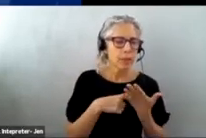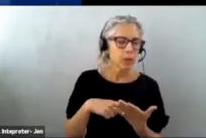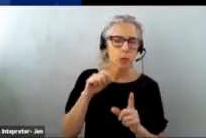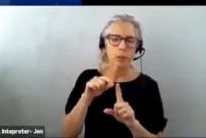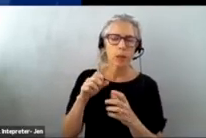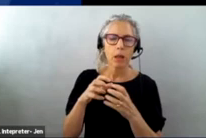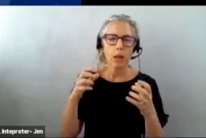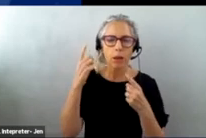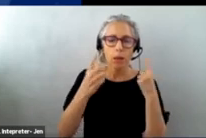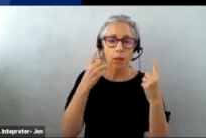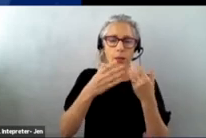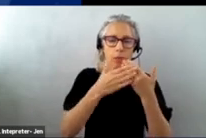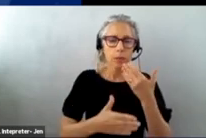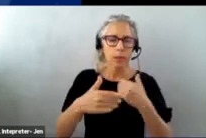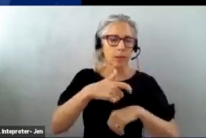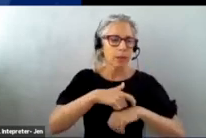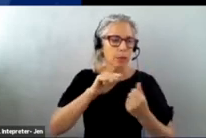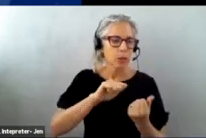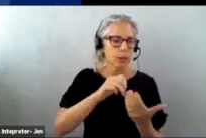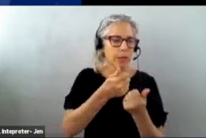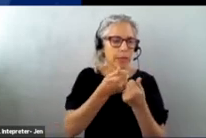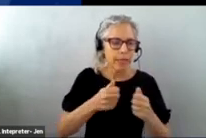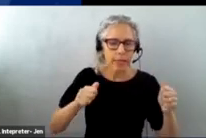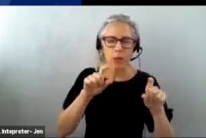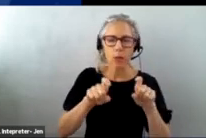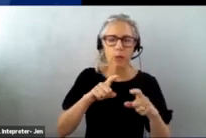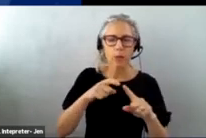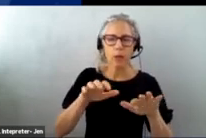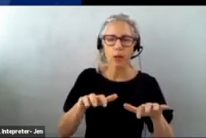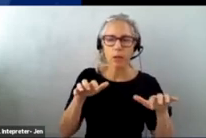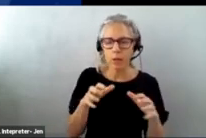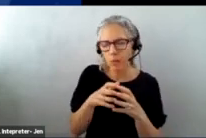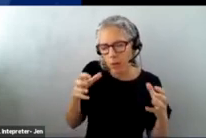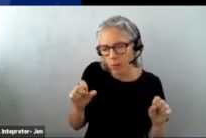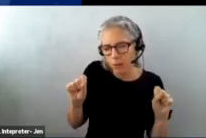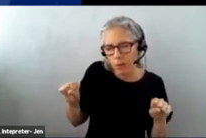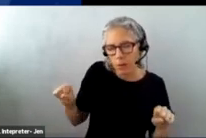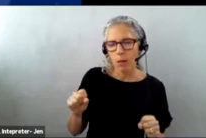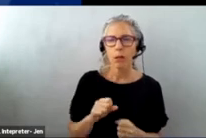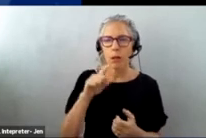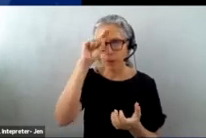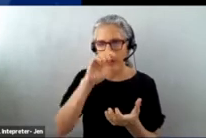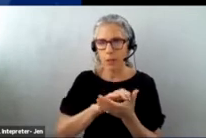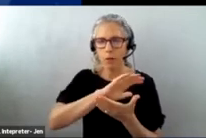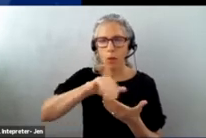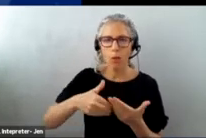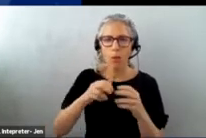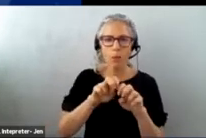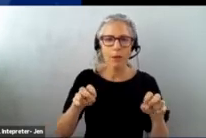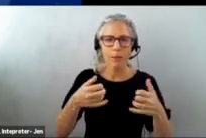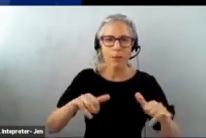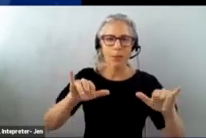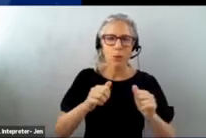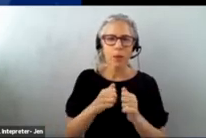and we're going to spend our remaining time addressing many of the questions from the audience as possible. And I believe all of our panelists are still with us. So